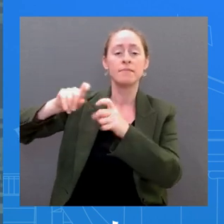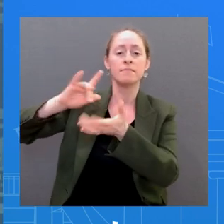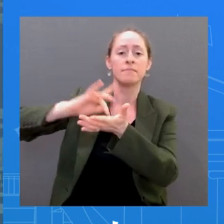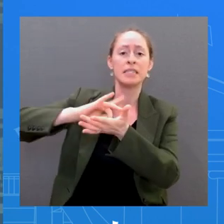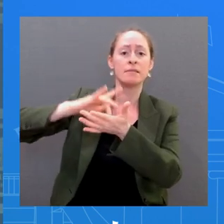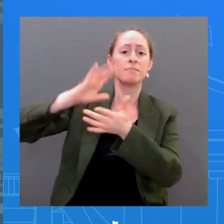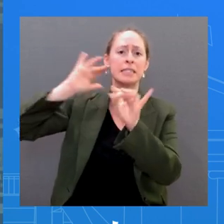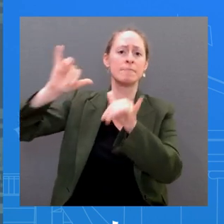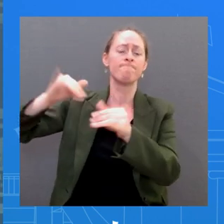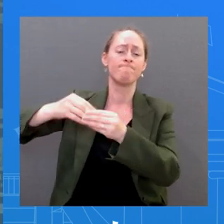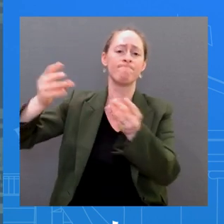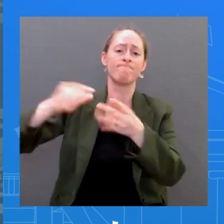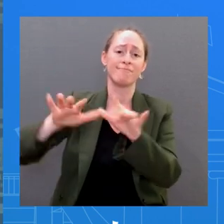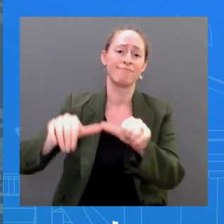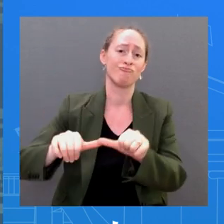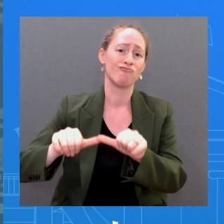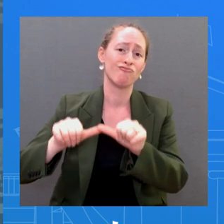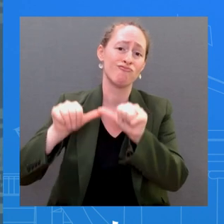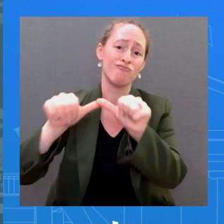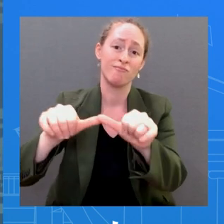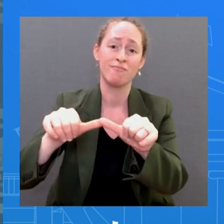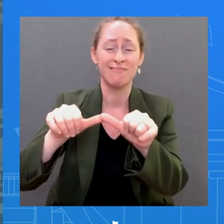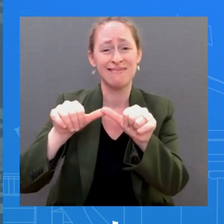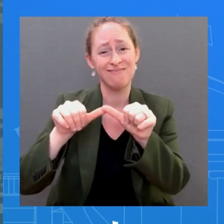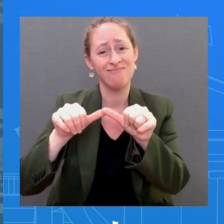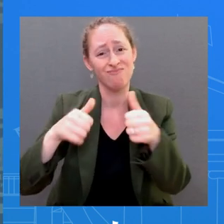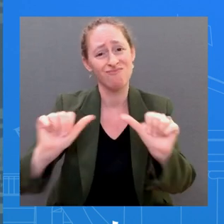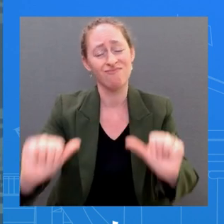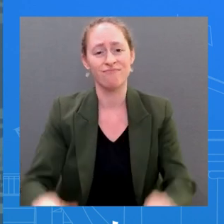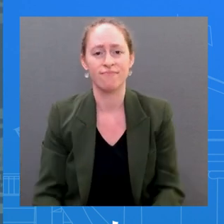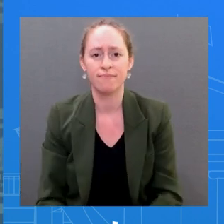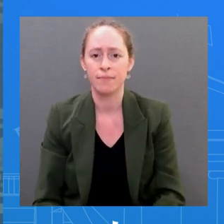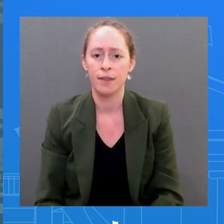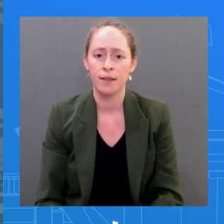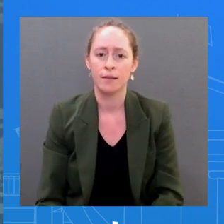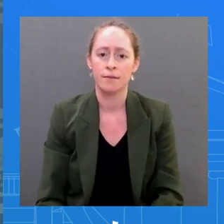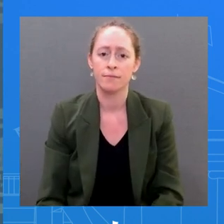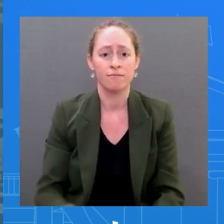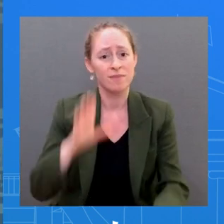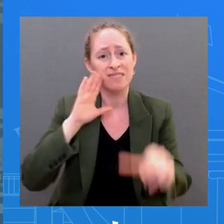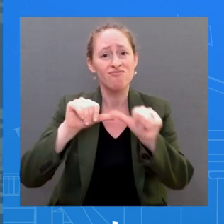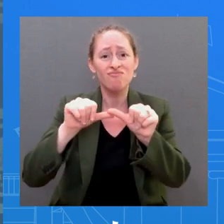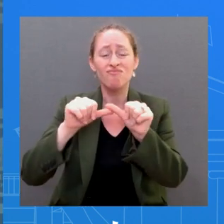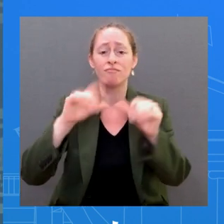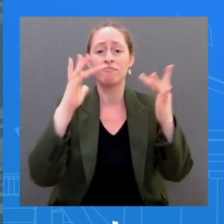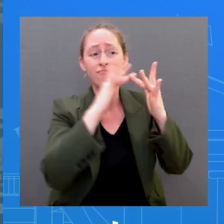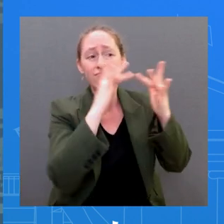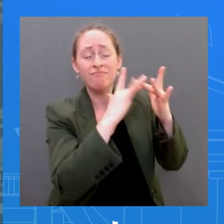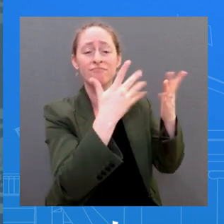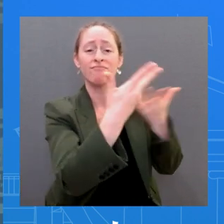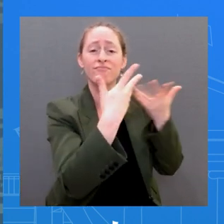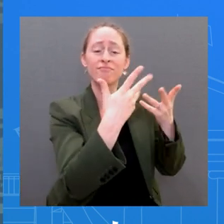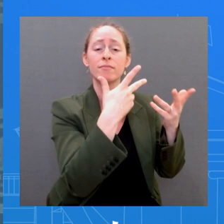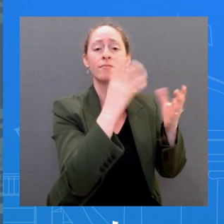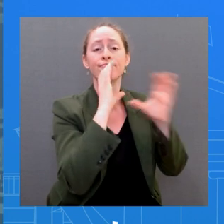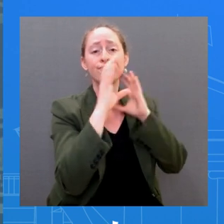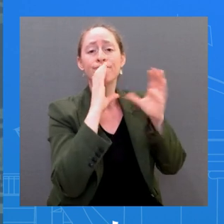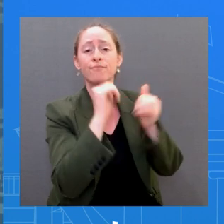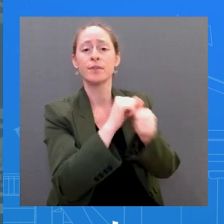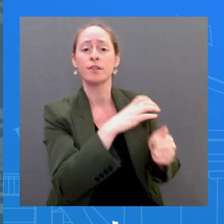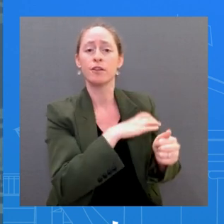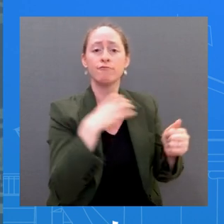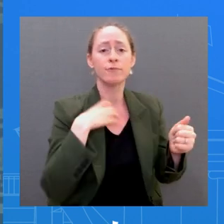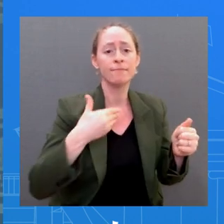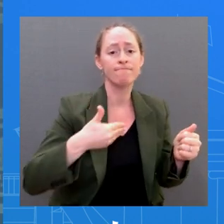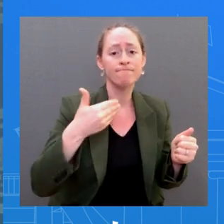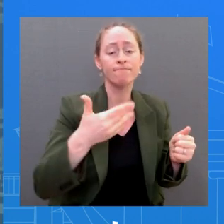to work the phones, hold briefings, and make our case publicly and privately privately with lawmakers, imploring Congress